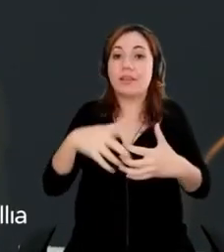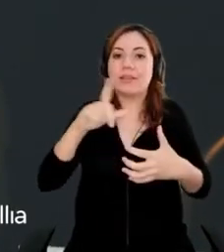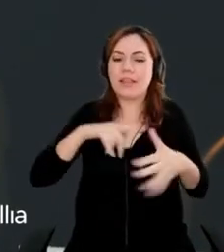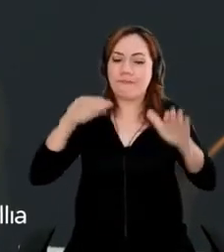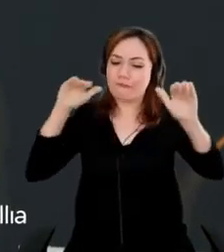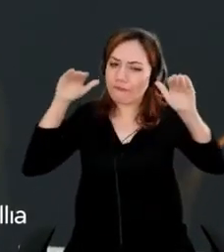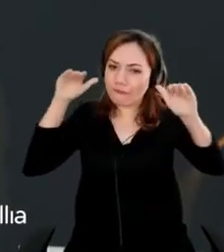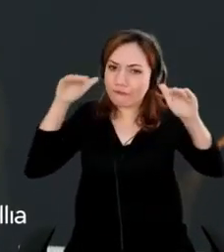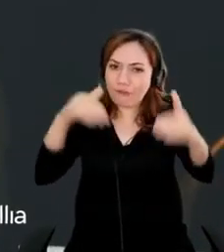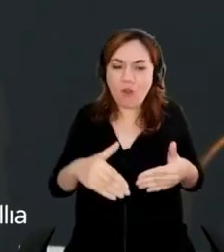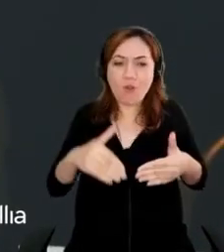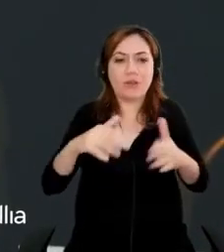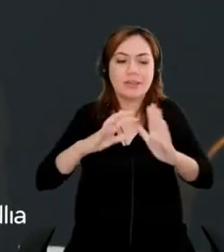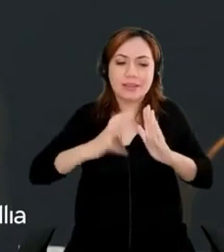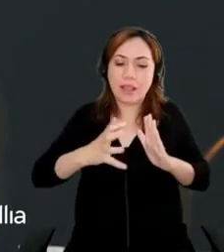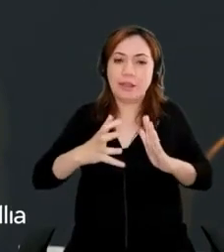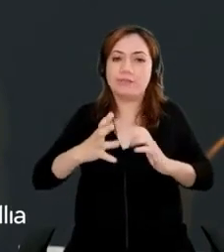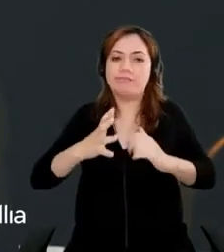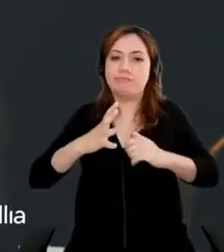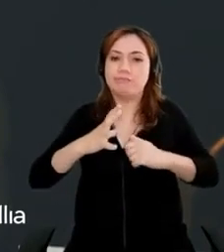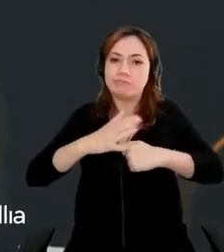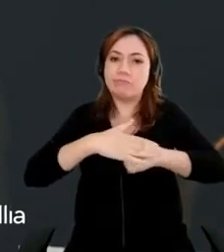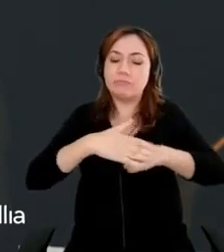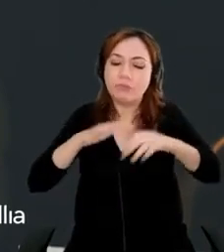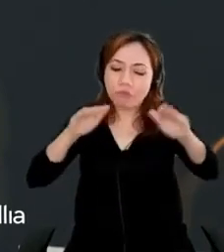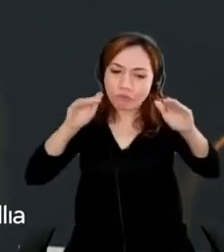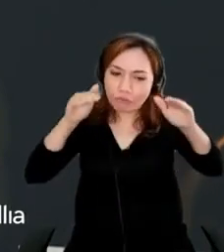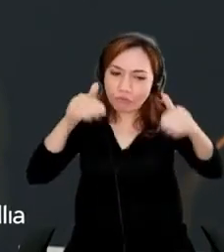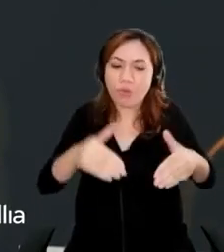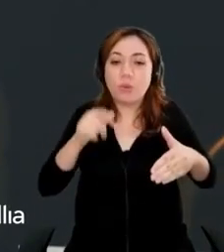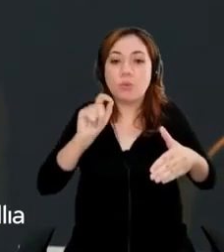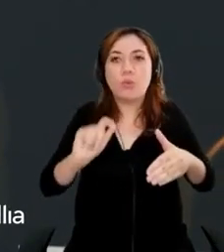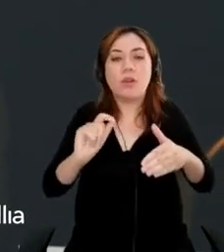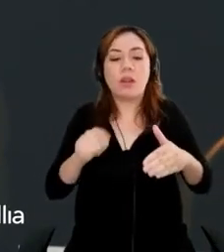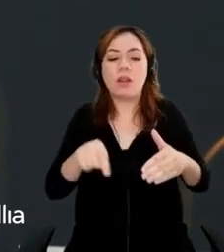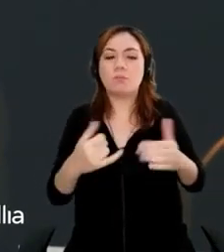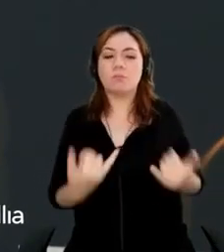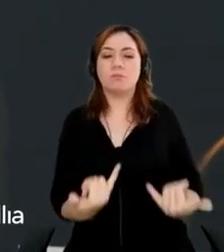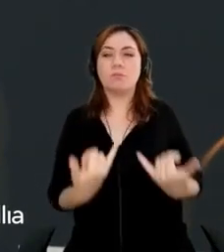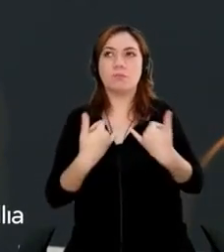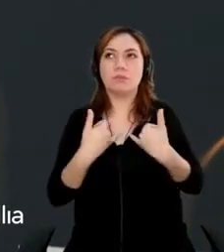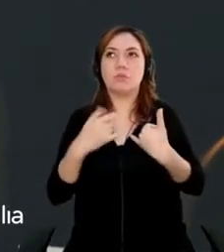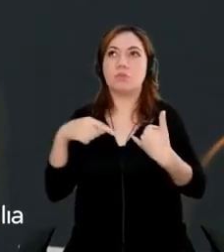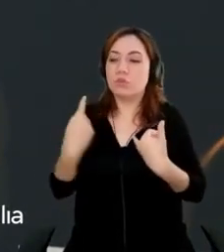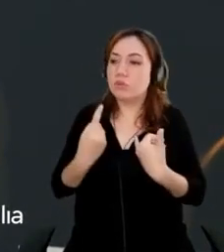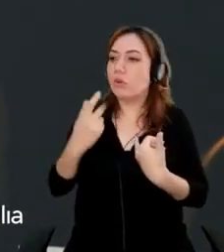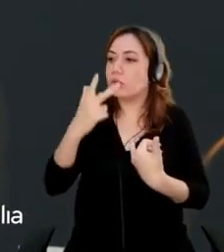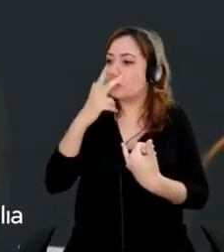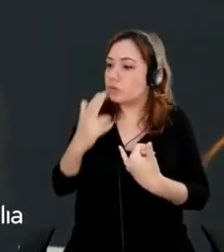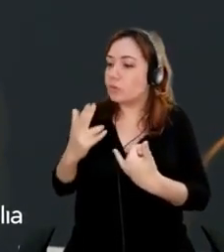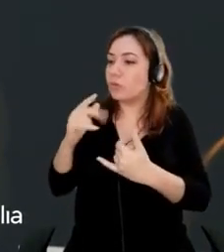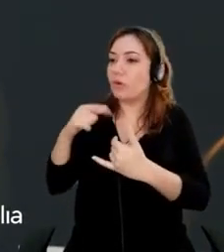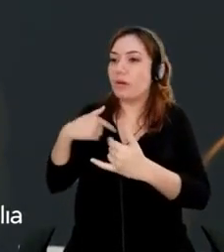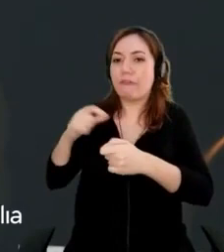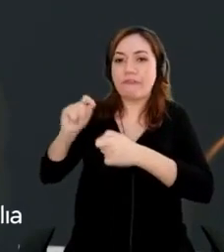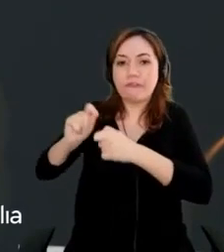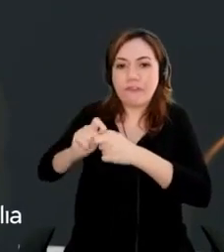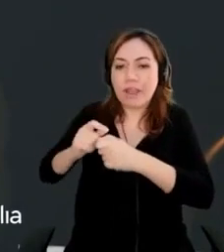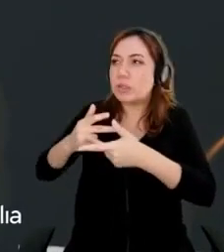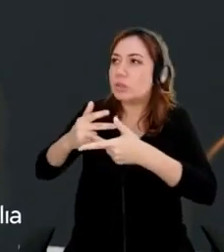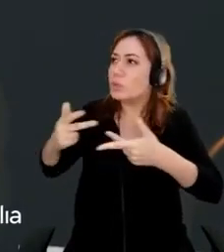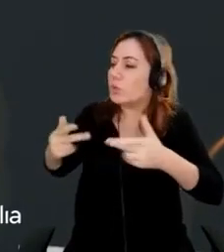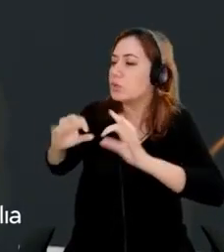really almost sending us a message, you know, that all this work we've done to make organizations agile in the past, we've been very focused